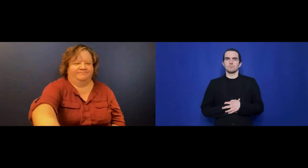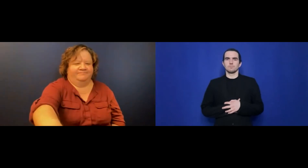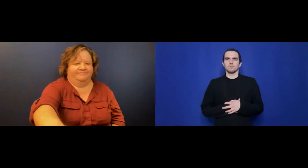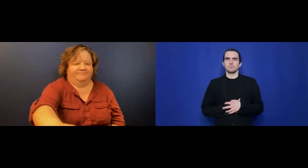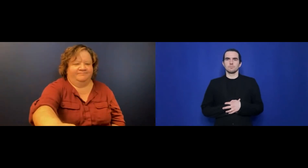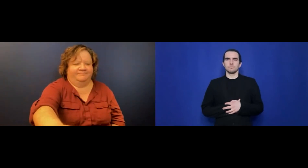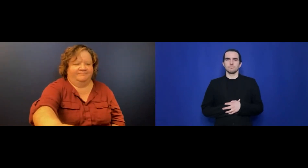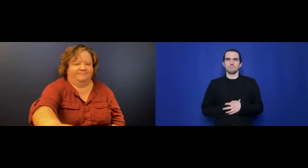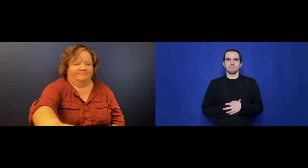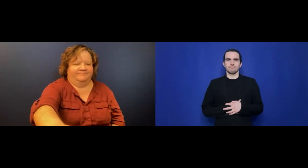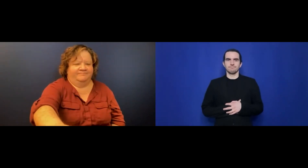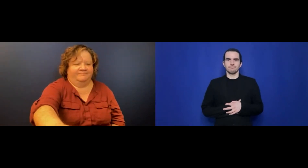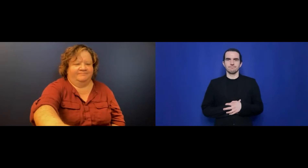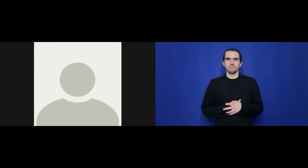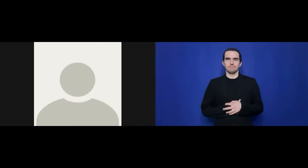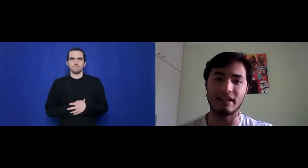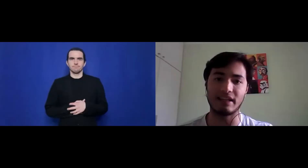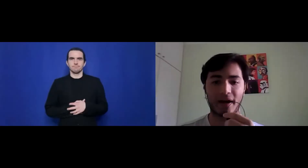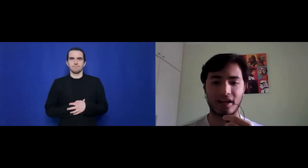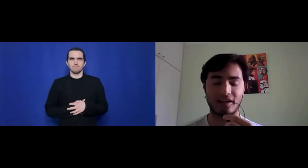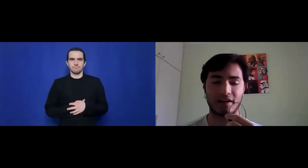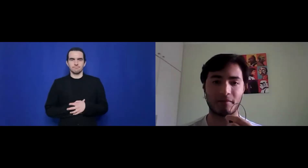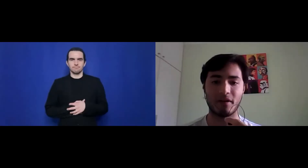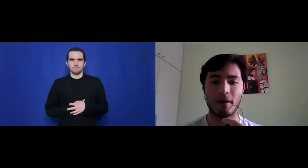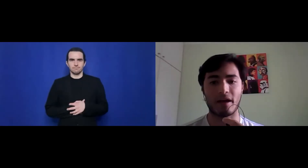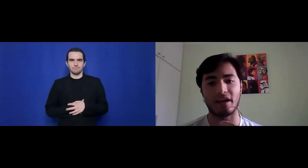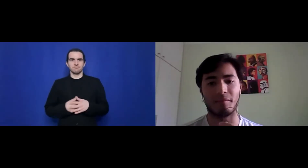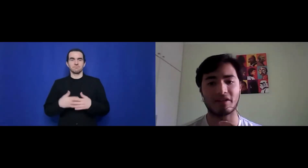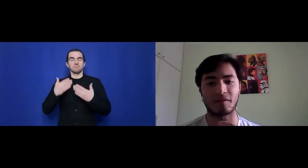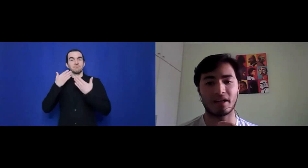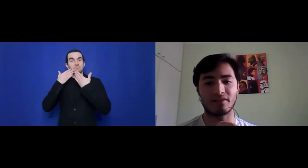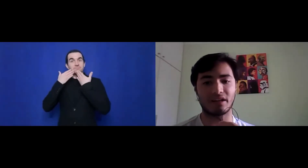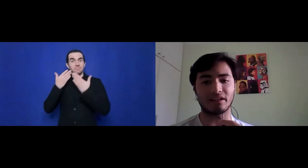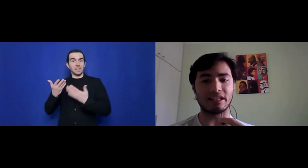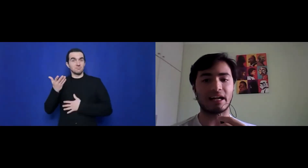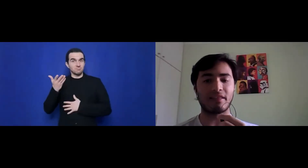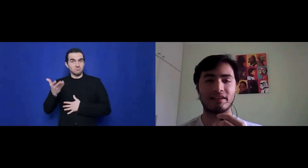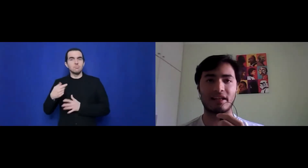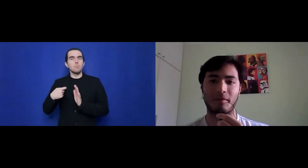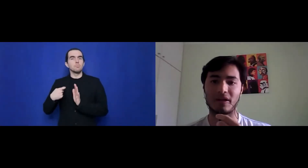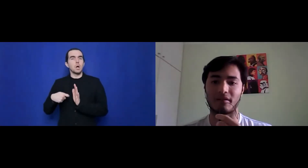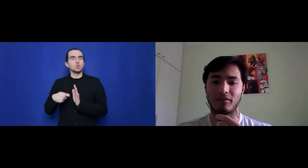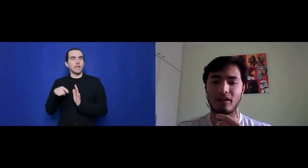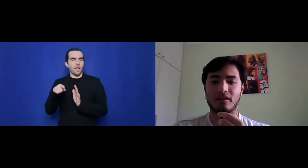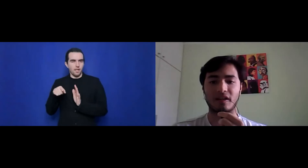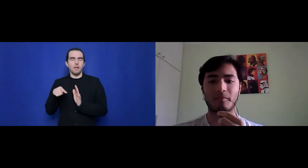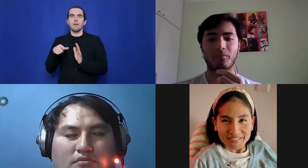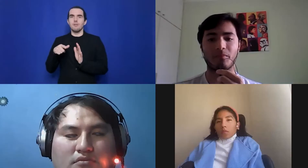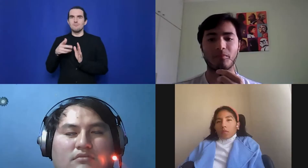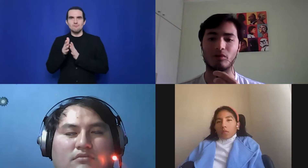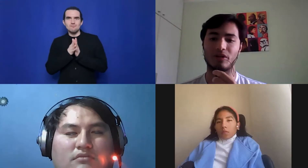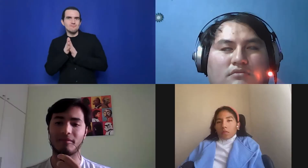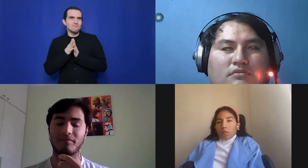we noticed that these events, these meetings, were really helpful in terms of creating hope